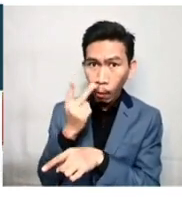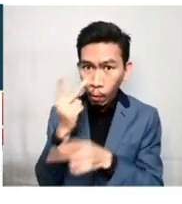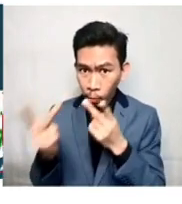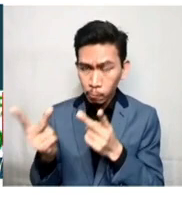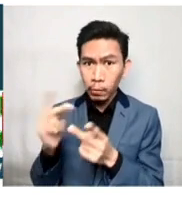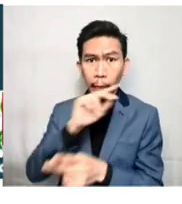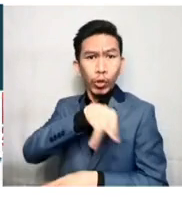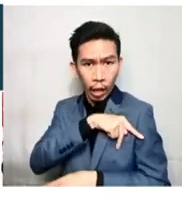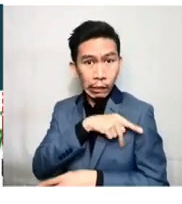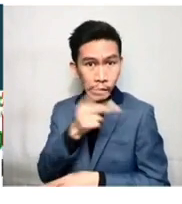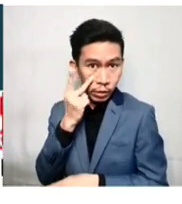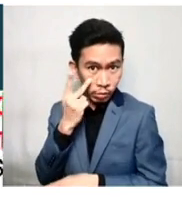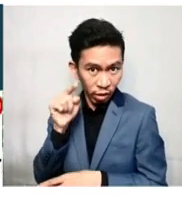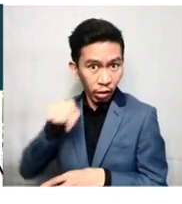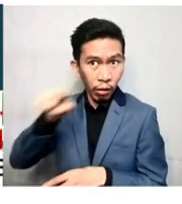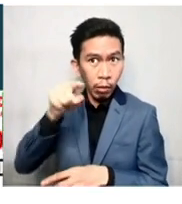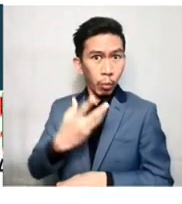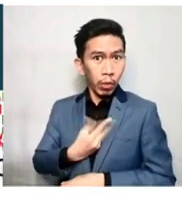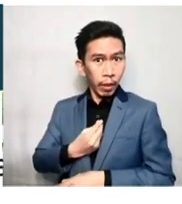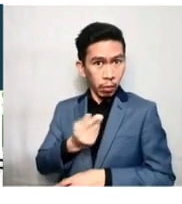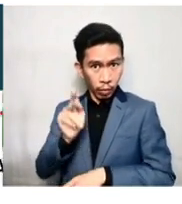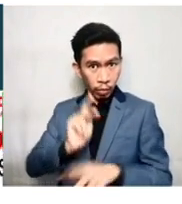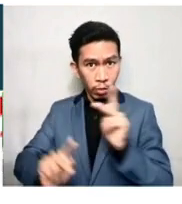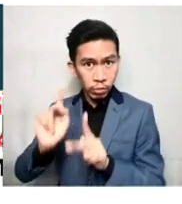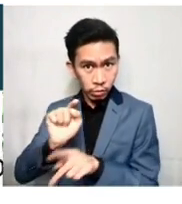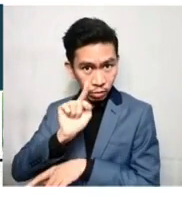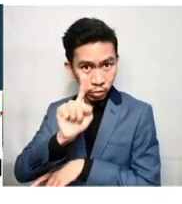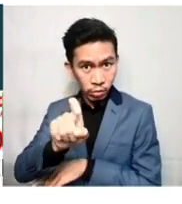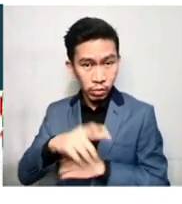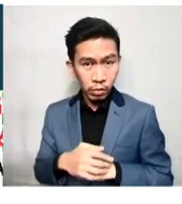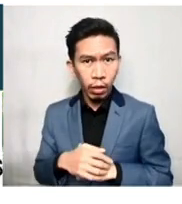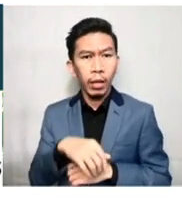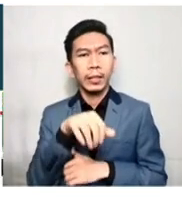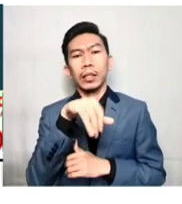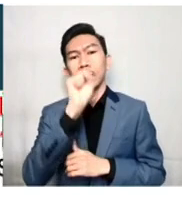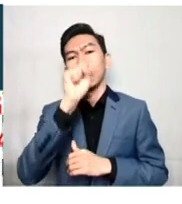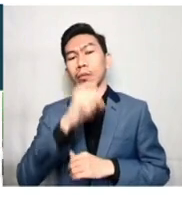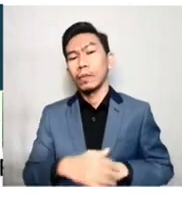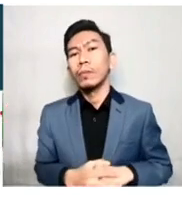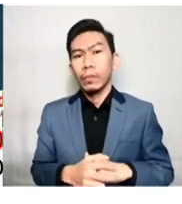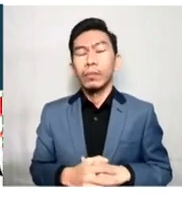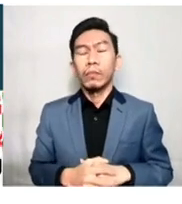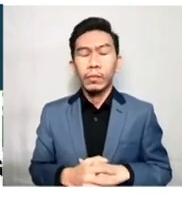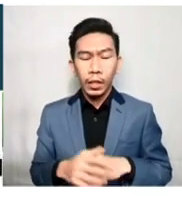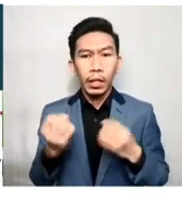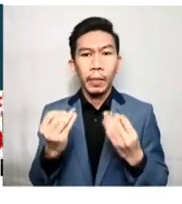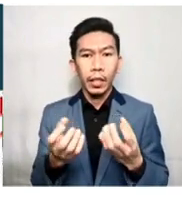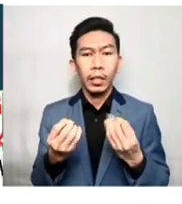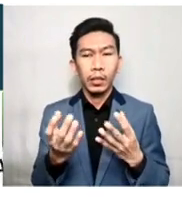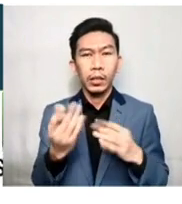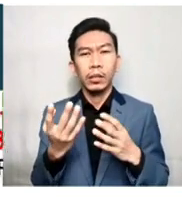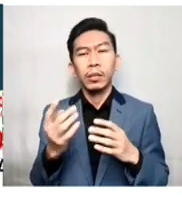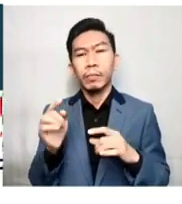what you call this chilling effect, Cristina? Oh yes, you know, because many